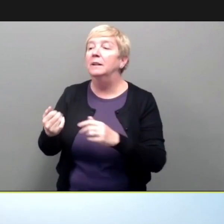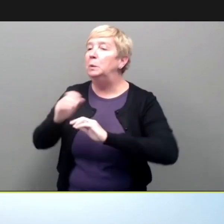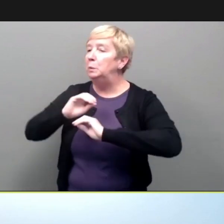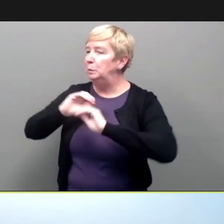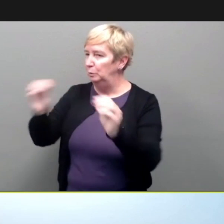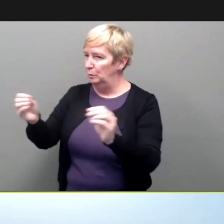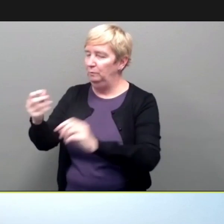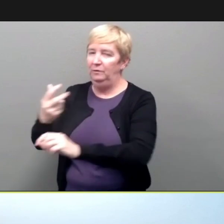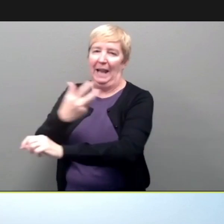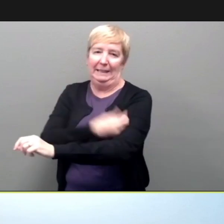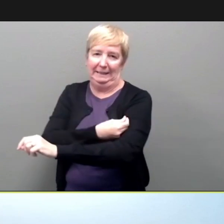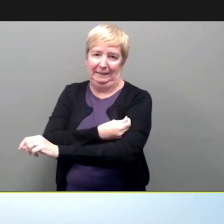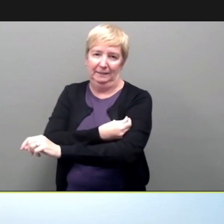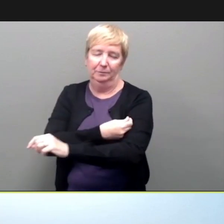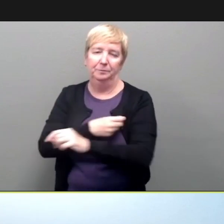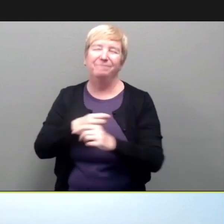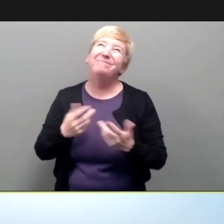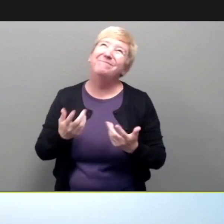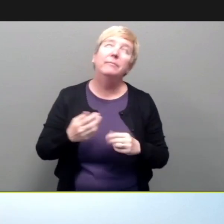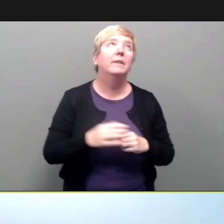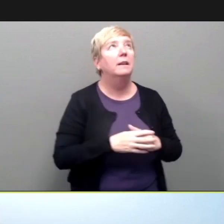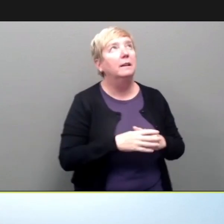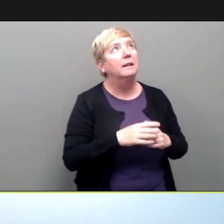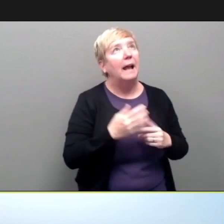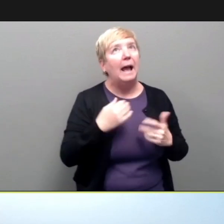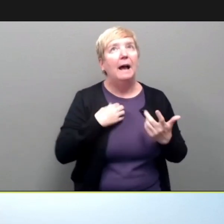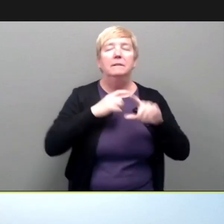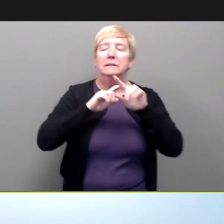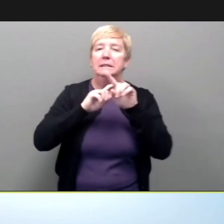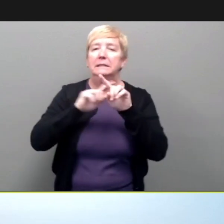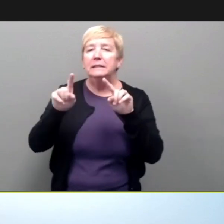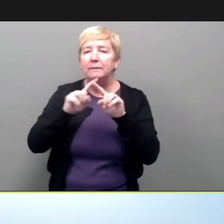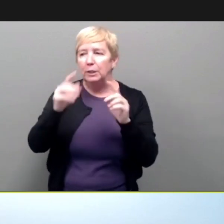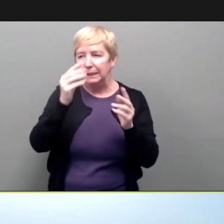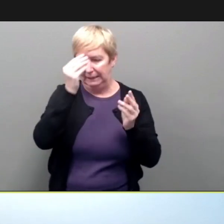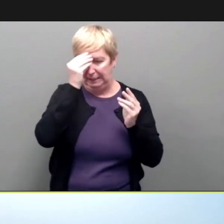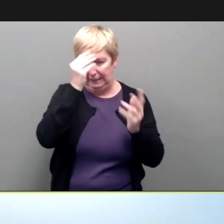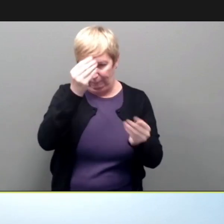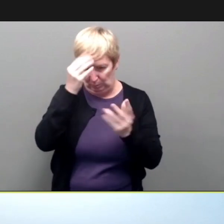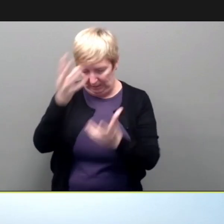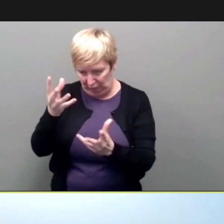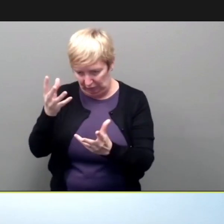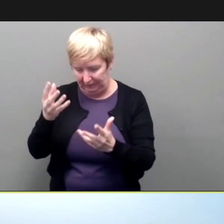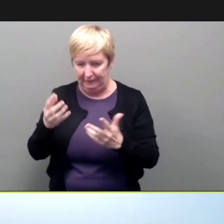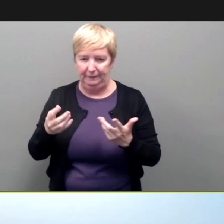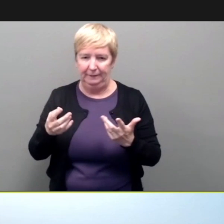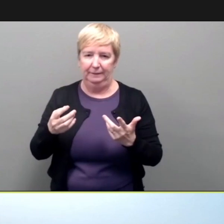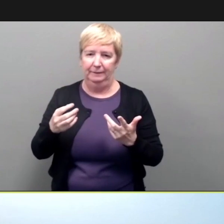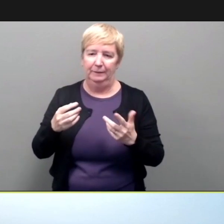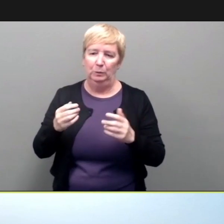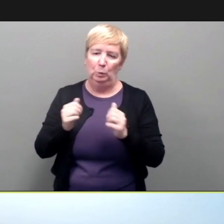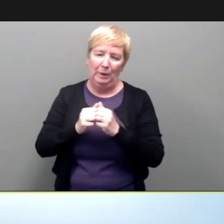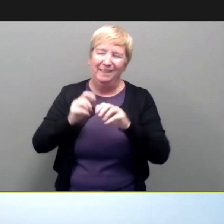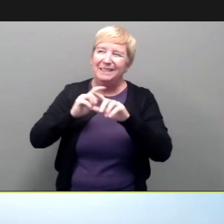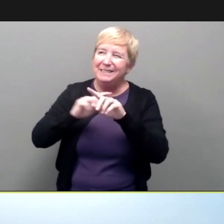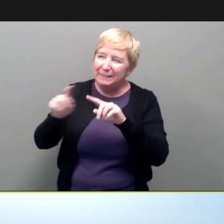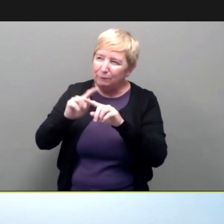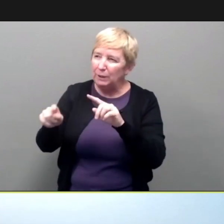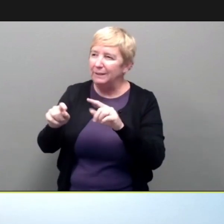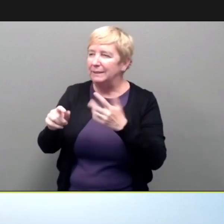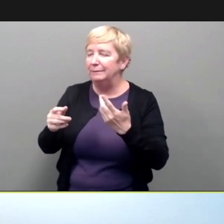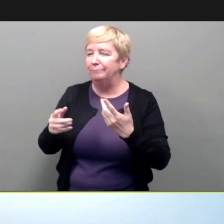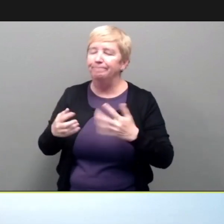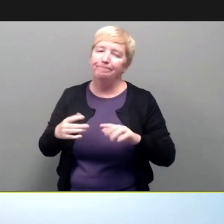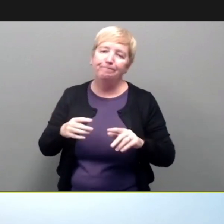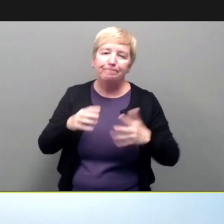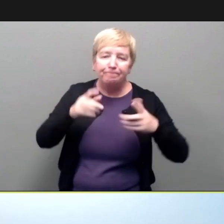unvaccinated, and there is different data from various clinical trials, different types of